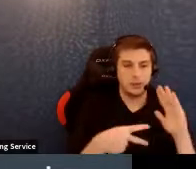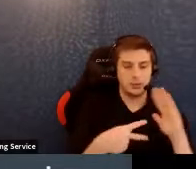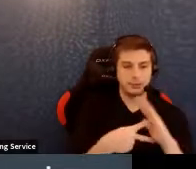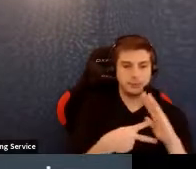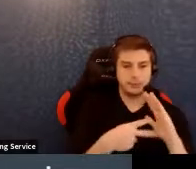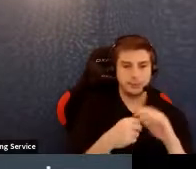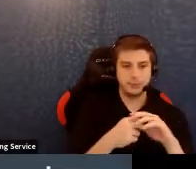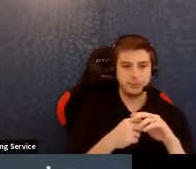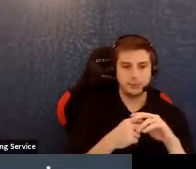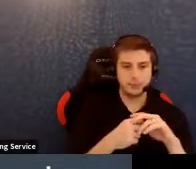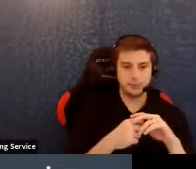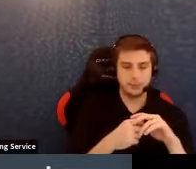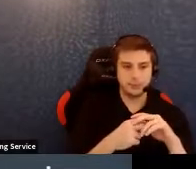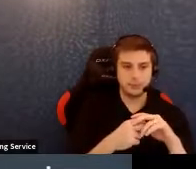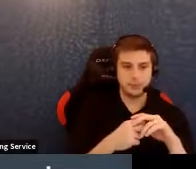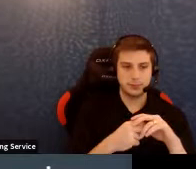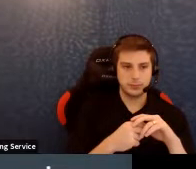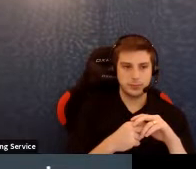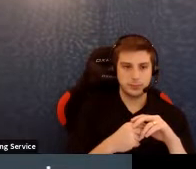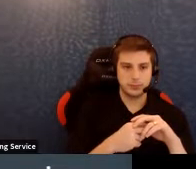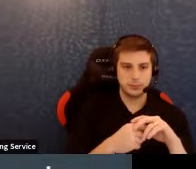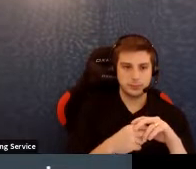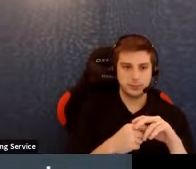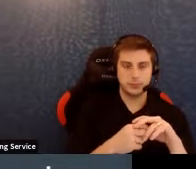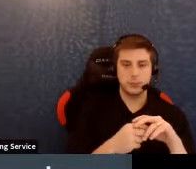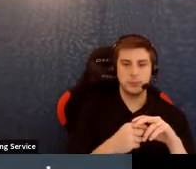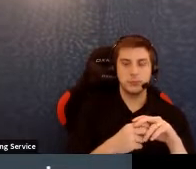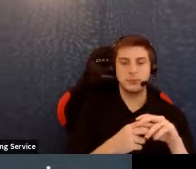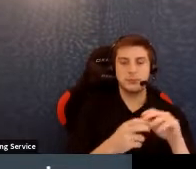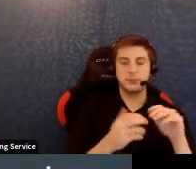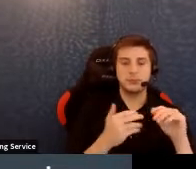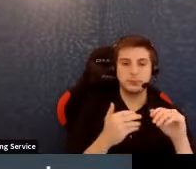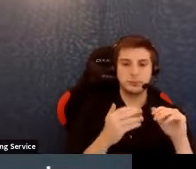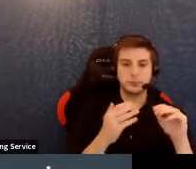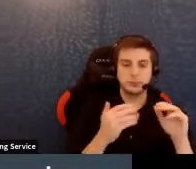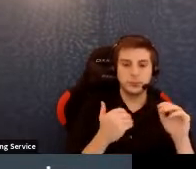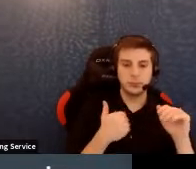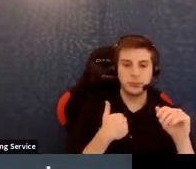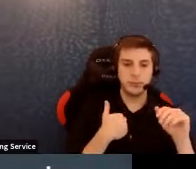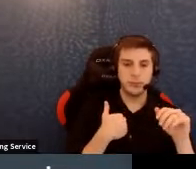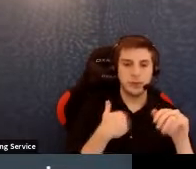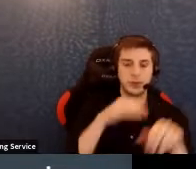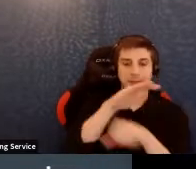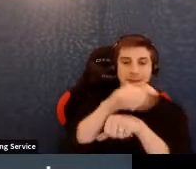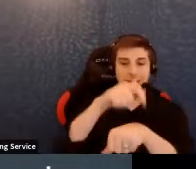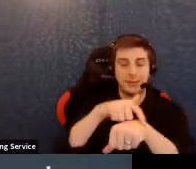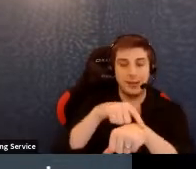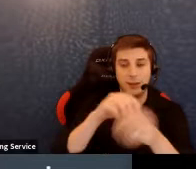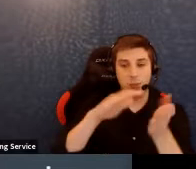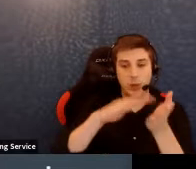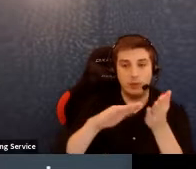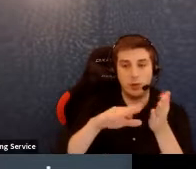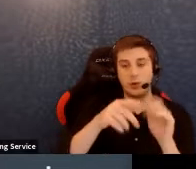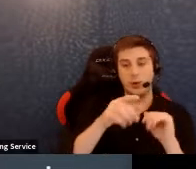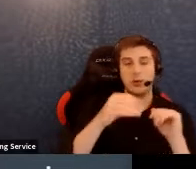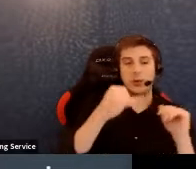Right, so our rough definition of light here is that the nighttime waiver, you'll need it if you